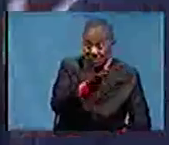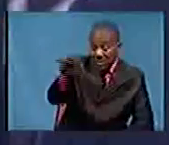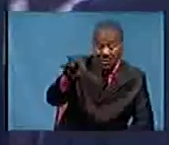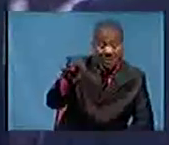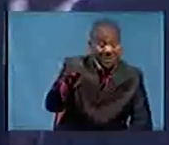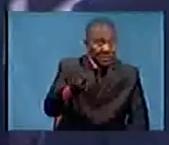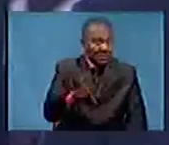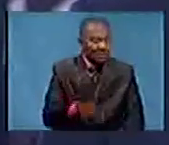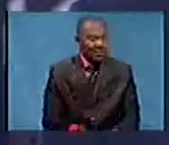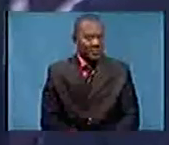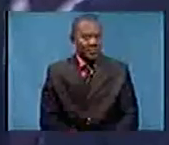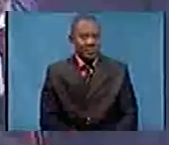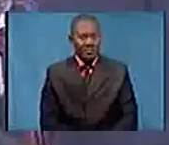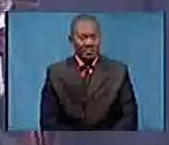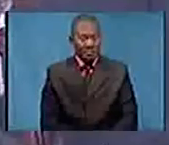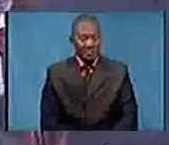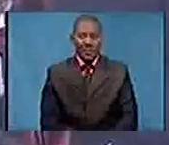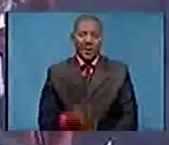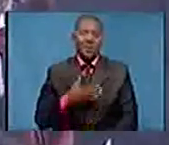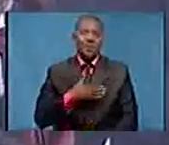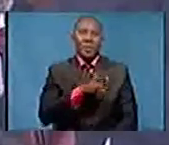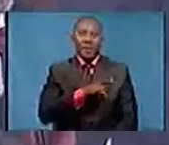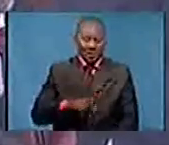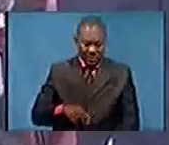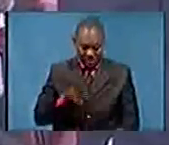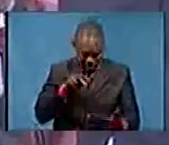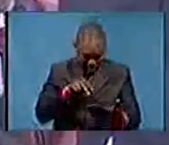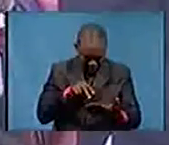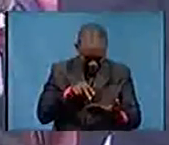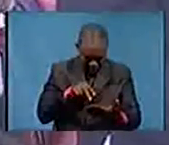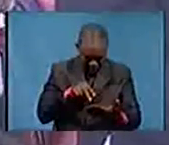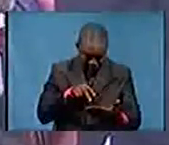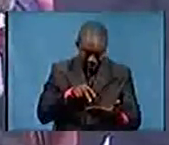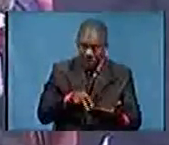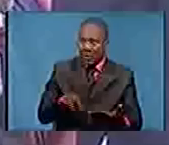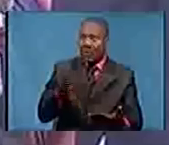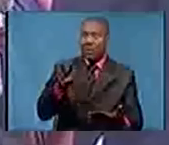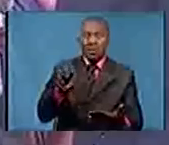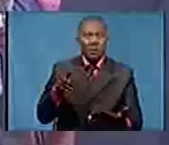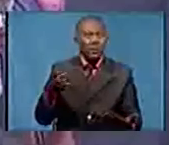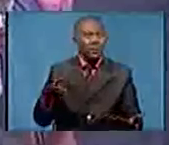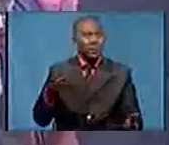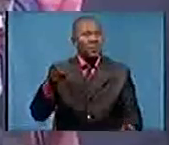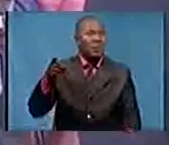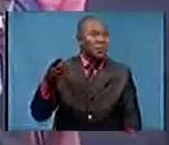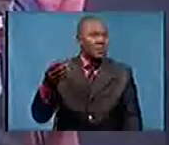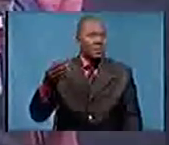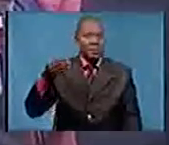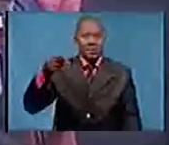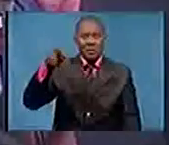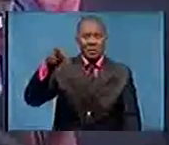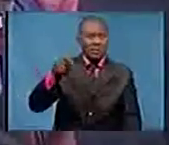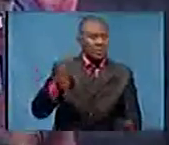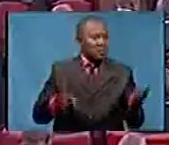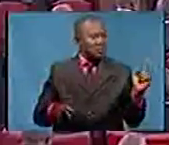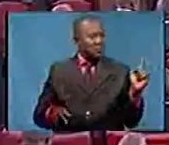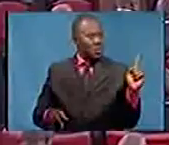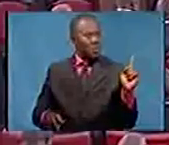I was looking at my notes. My head was down. What again entered his head at that time? Well, he came forward